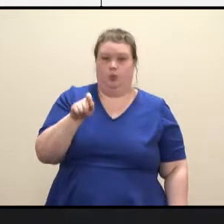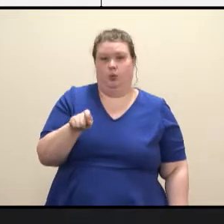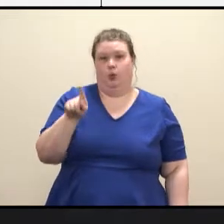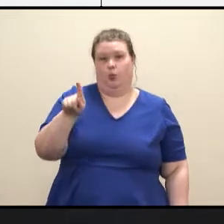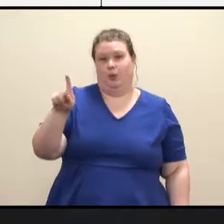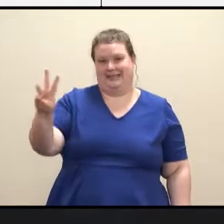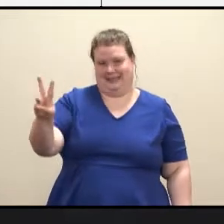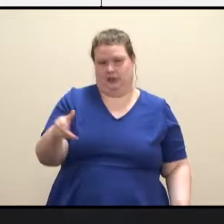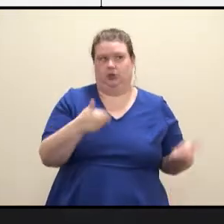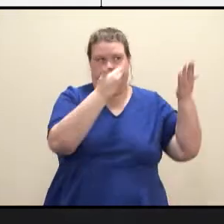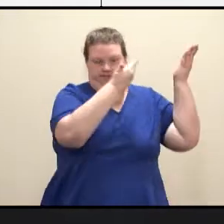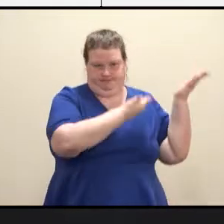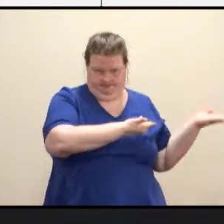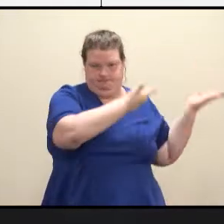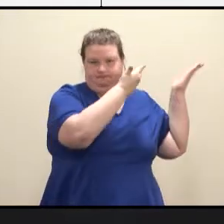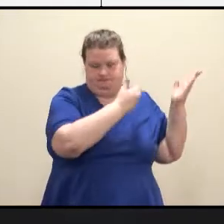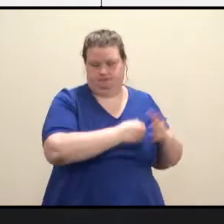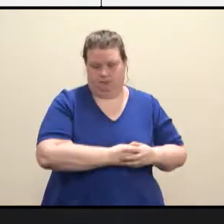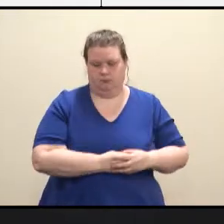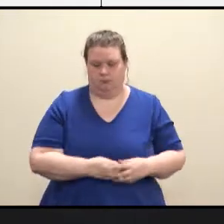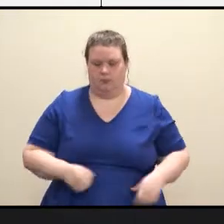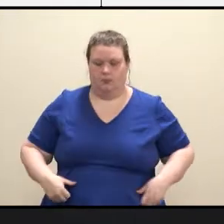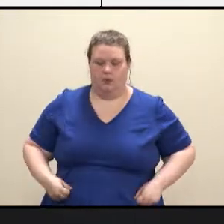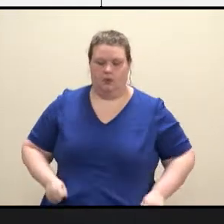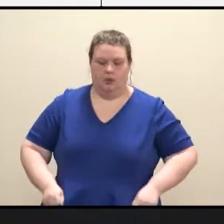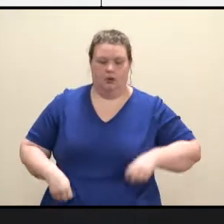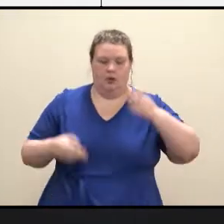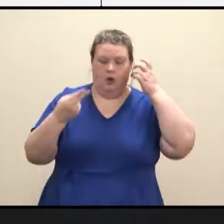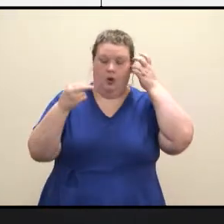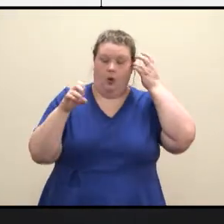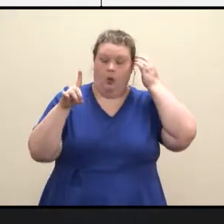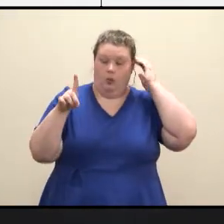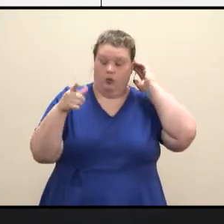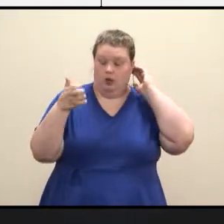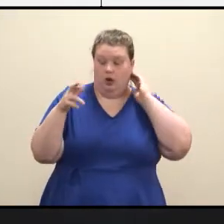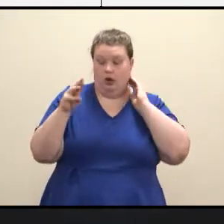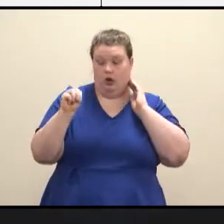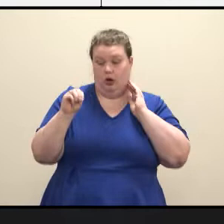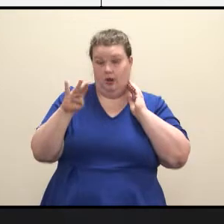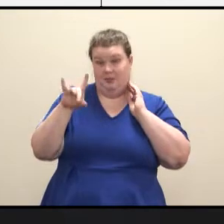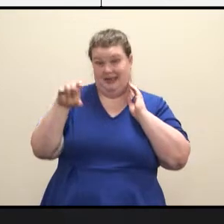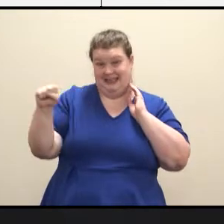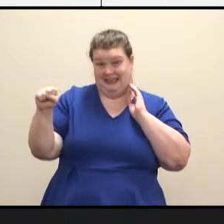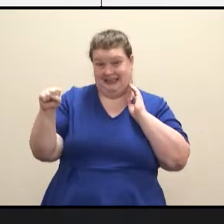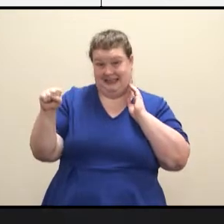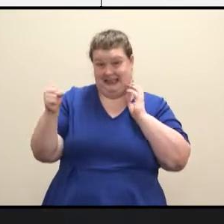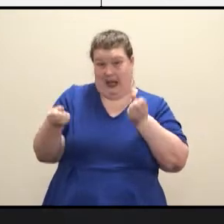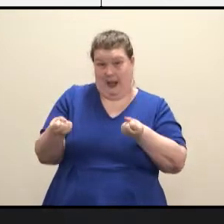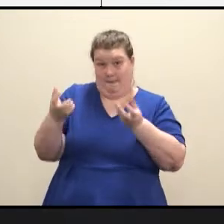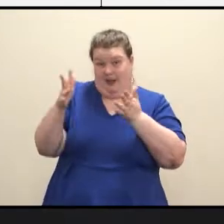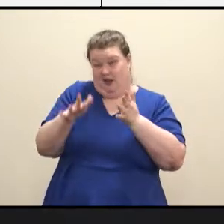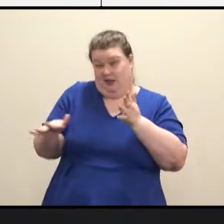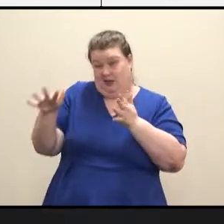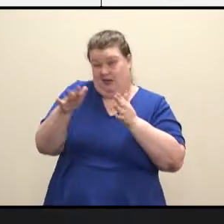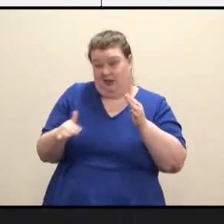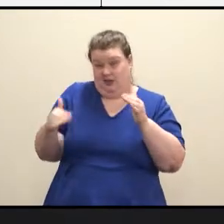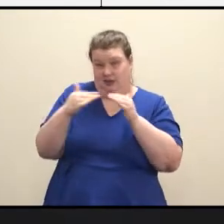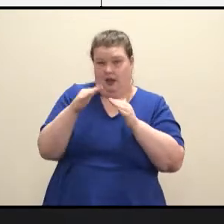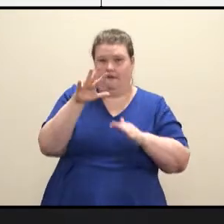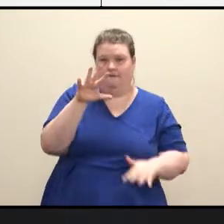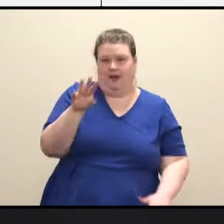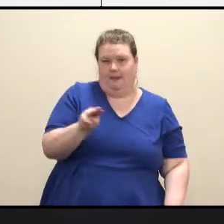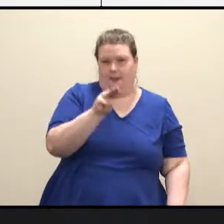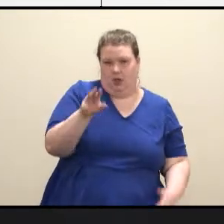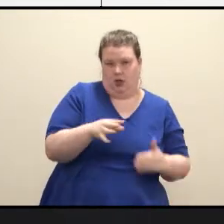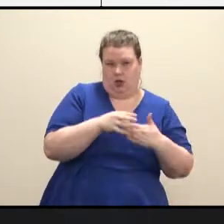Now, that hold harmless amount there does generate about $5 million for us in the current year. So it does help